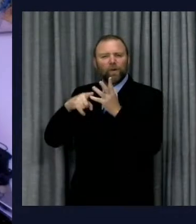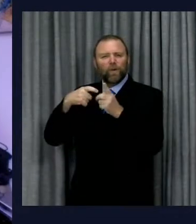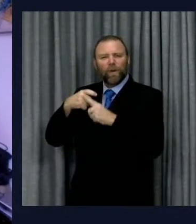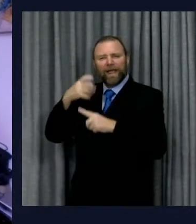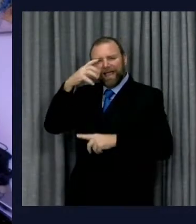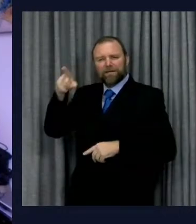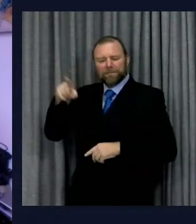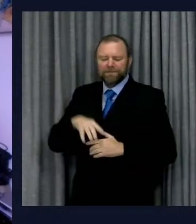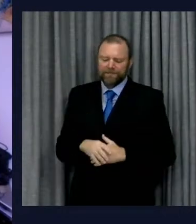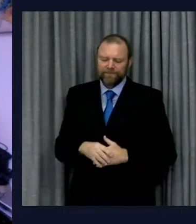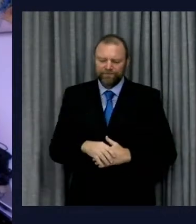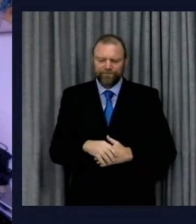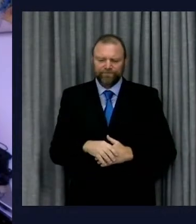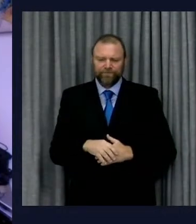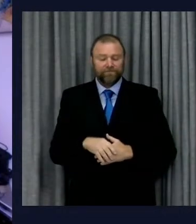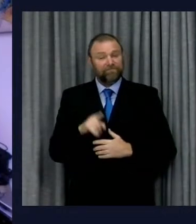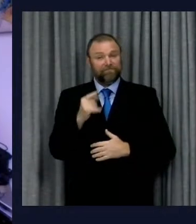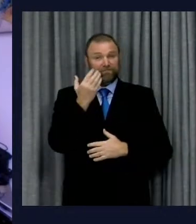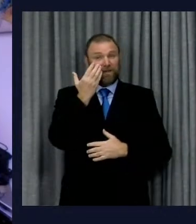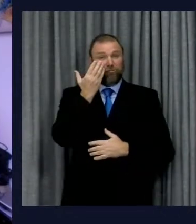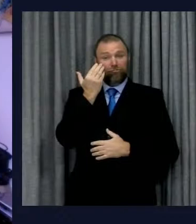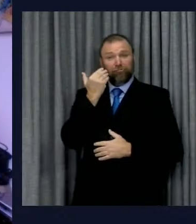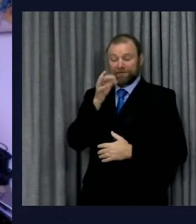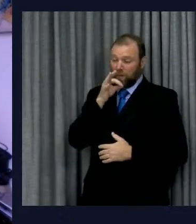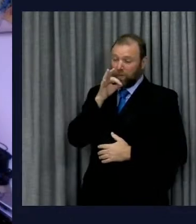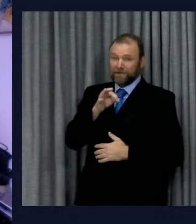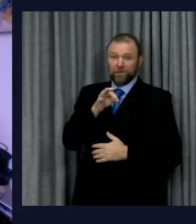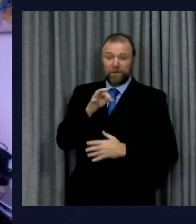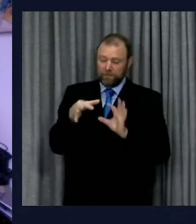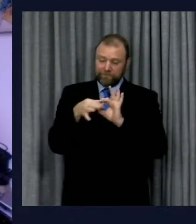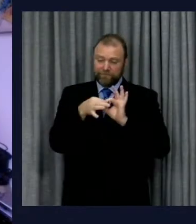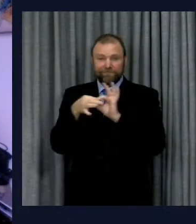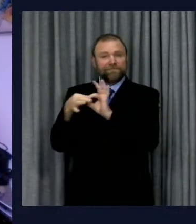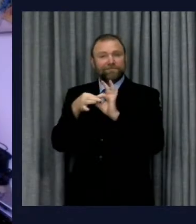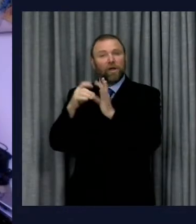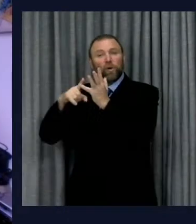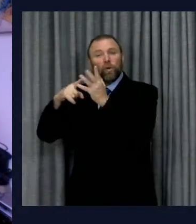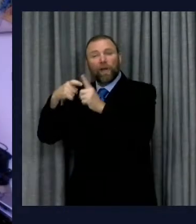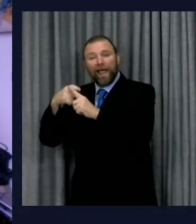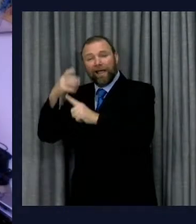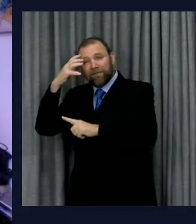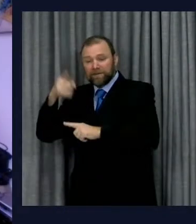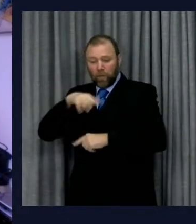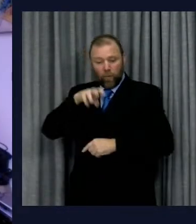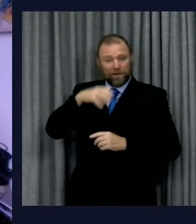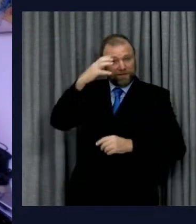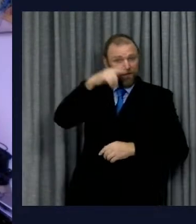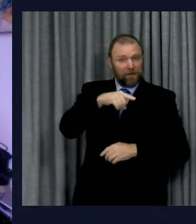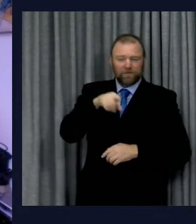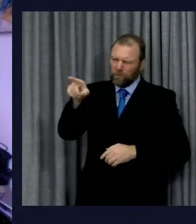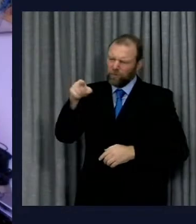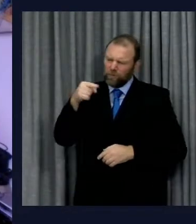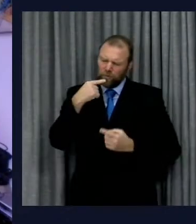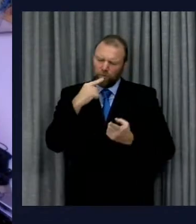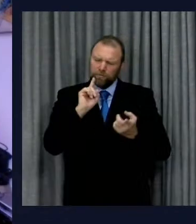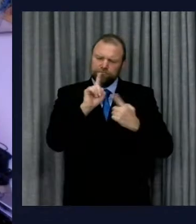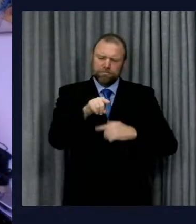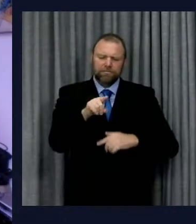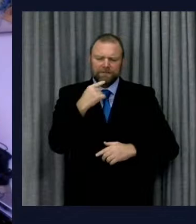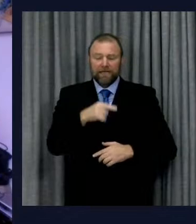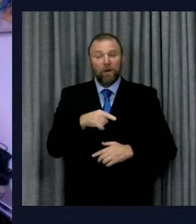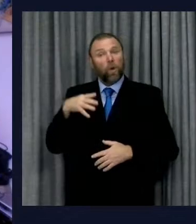answer to a recent question about the relationship between the UK government and Welsh government, you said, we now need a UK government capable